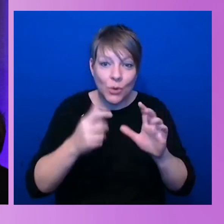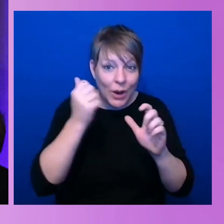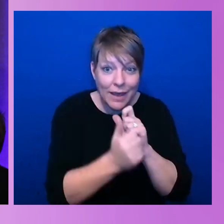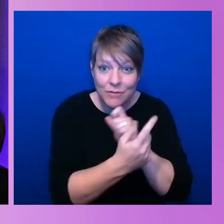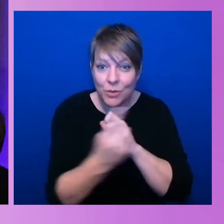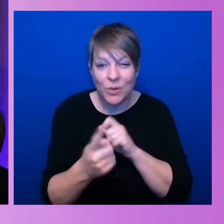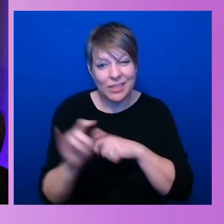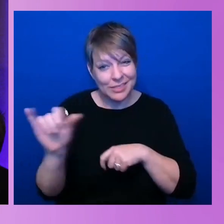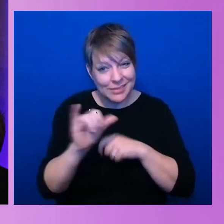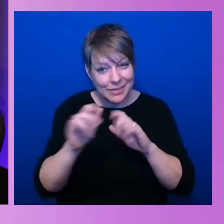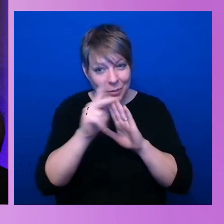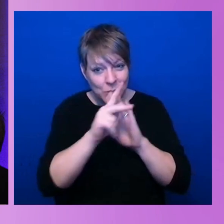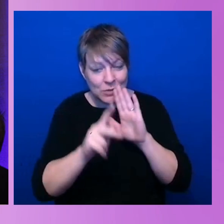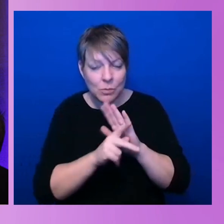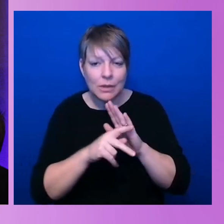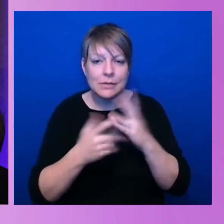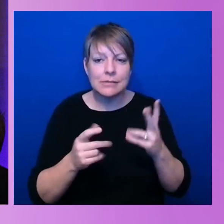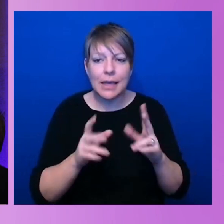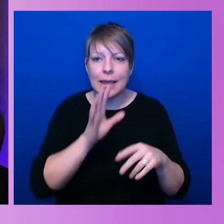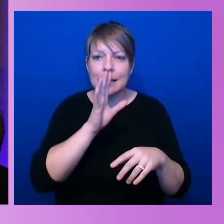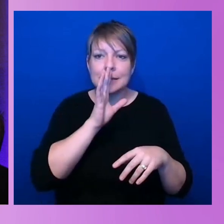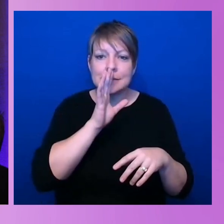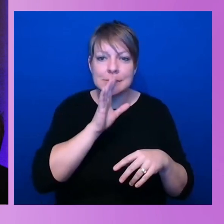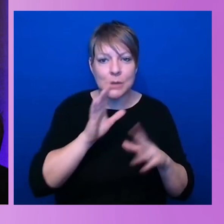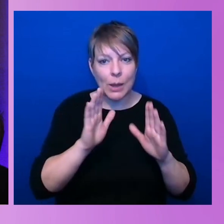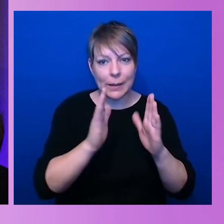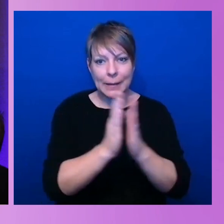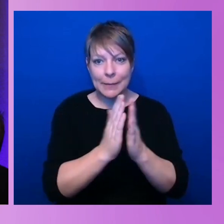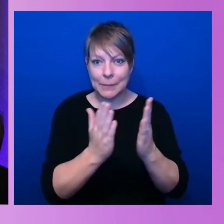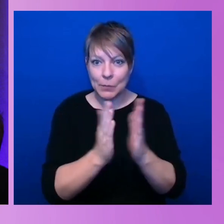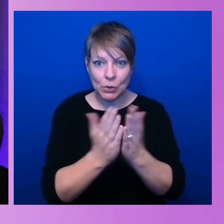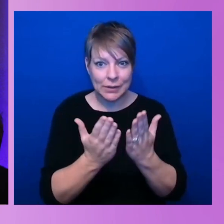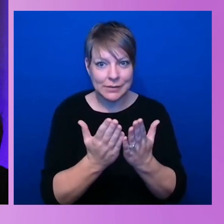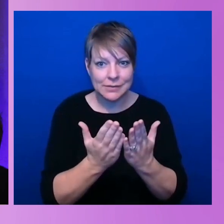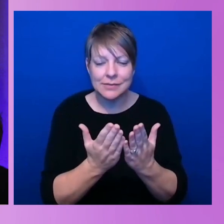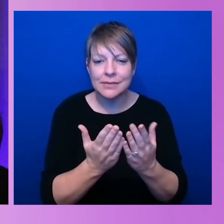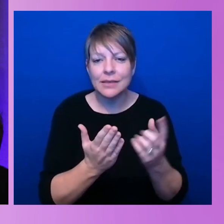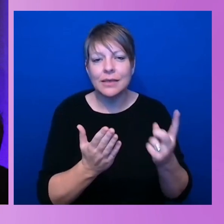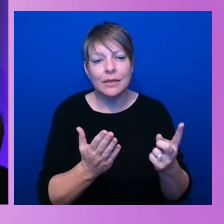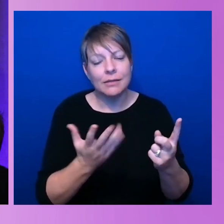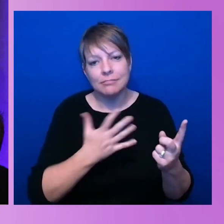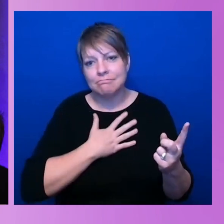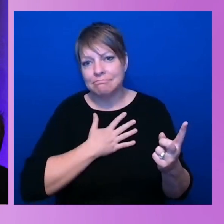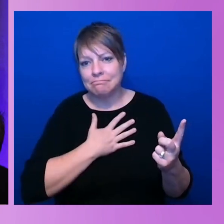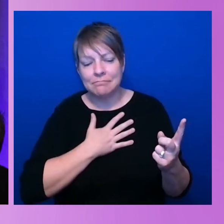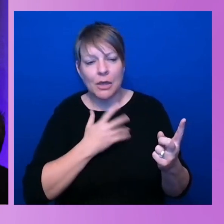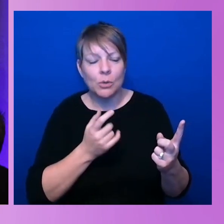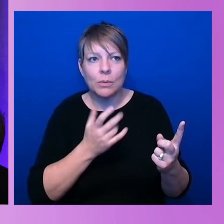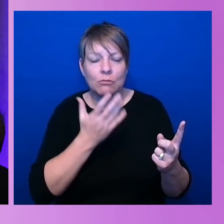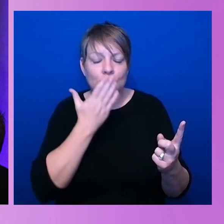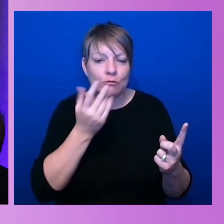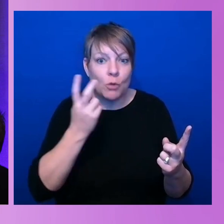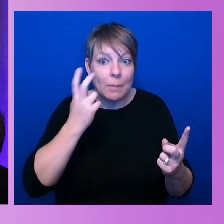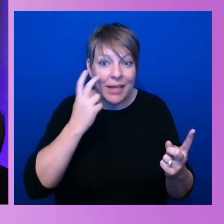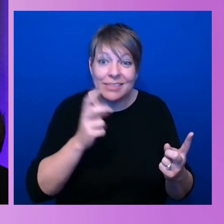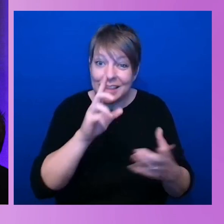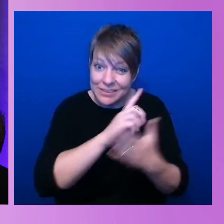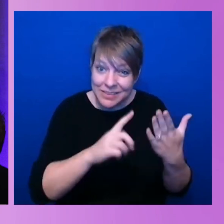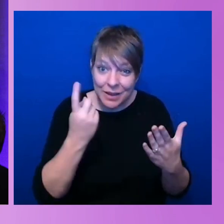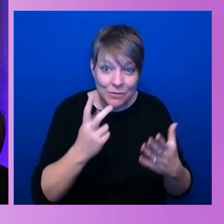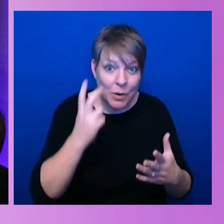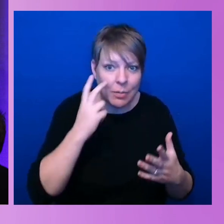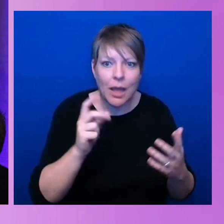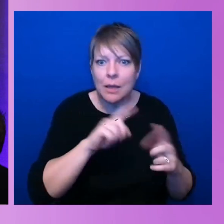like talking books. Talking books were created a long time ago. Great for the blind, designed for the blind. and we're all using